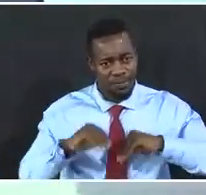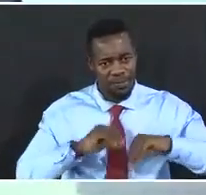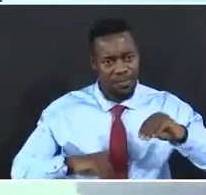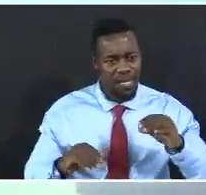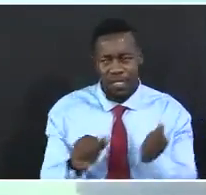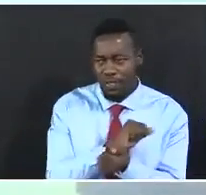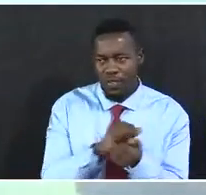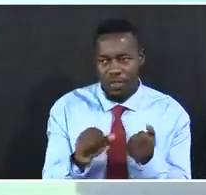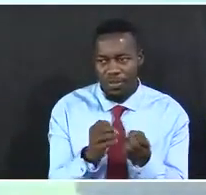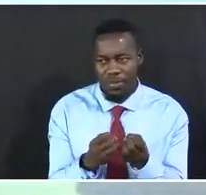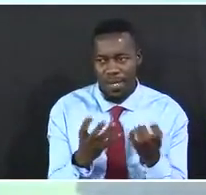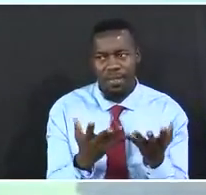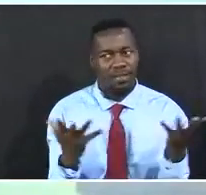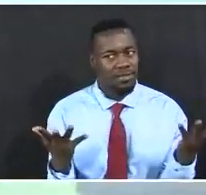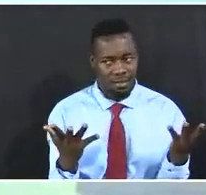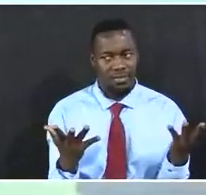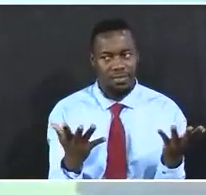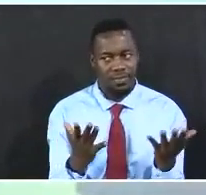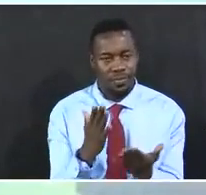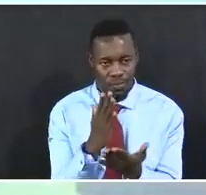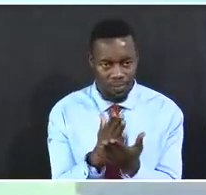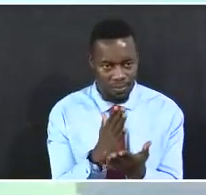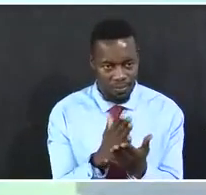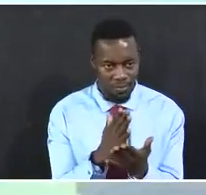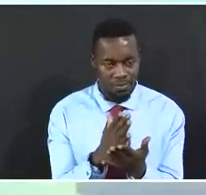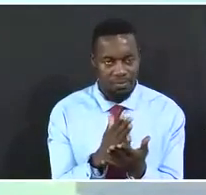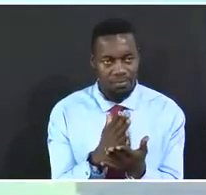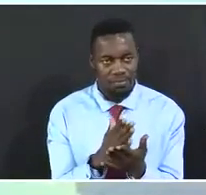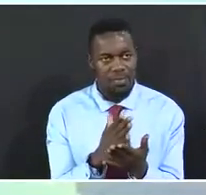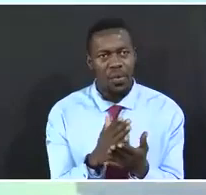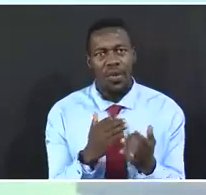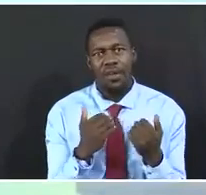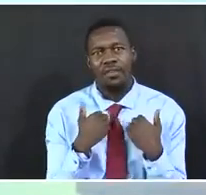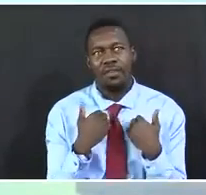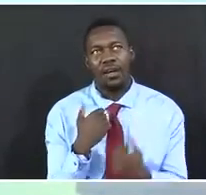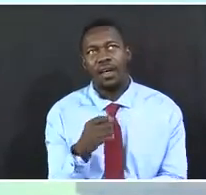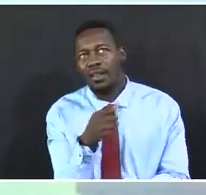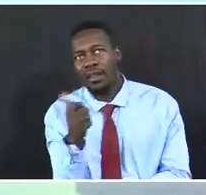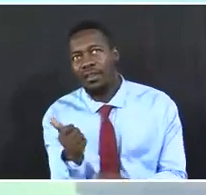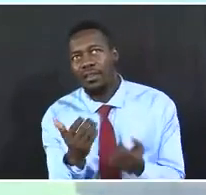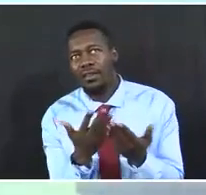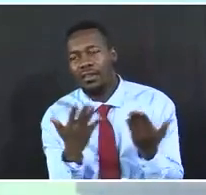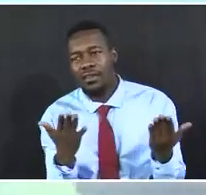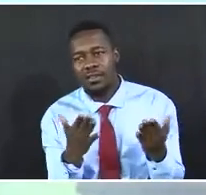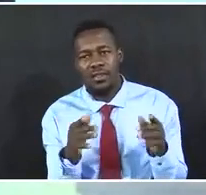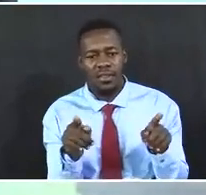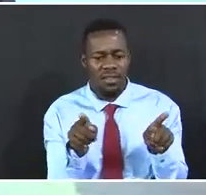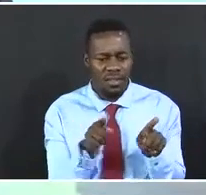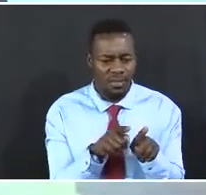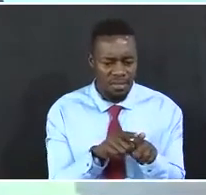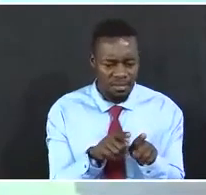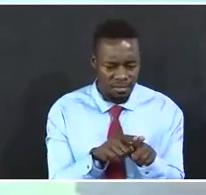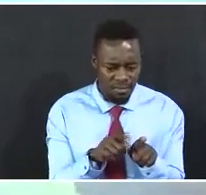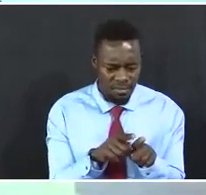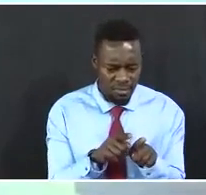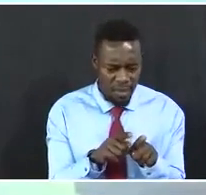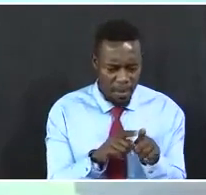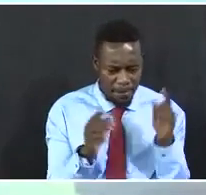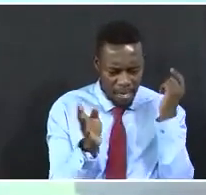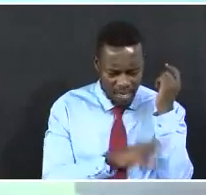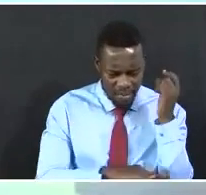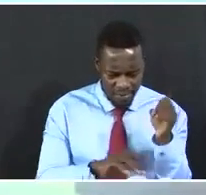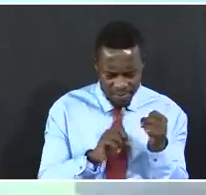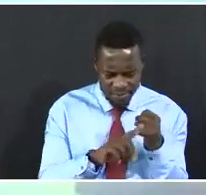there are certain things, friends, that pollute us, okay? Including theft and